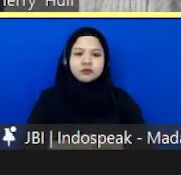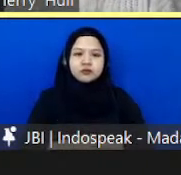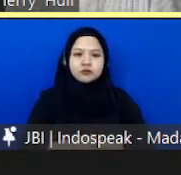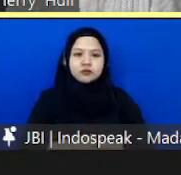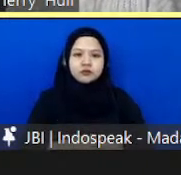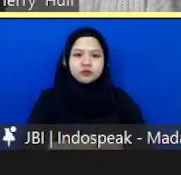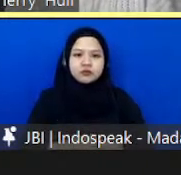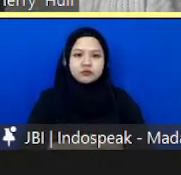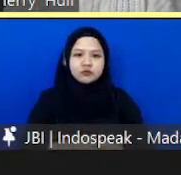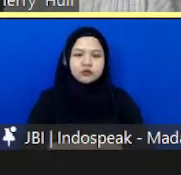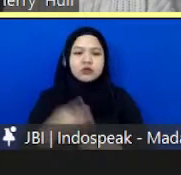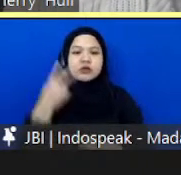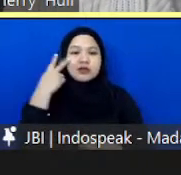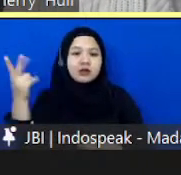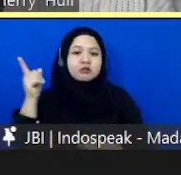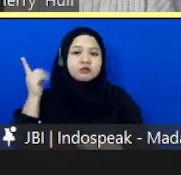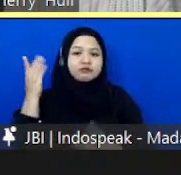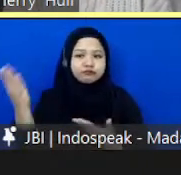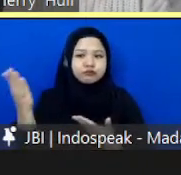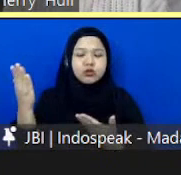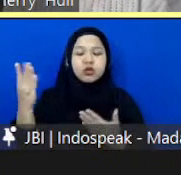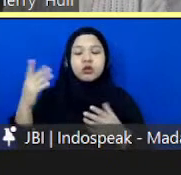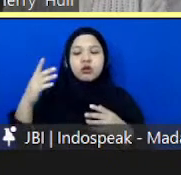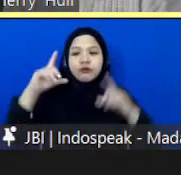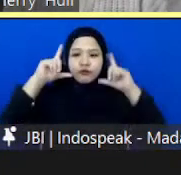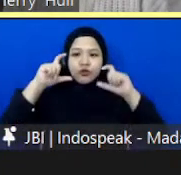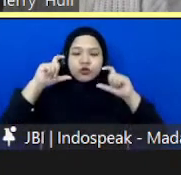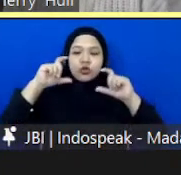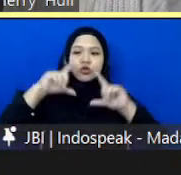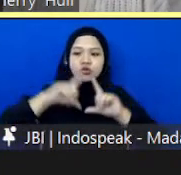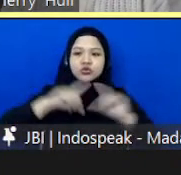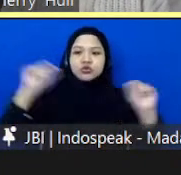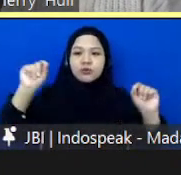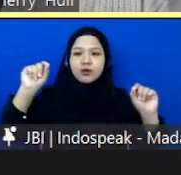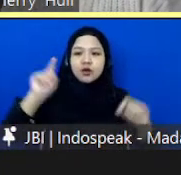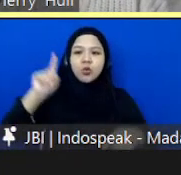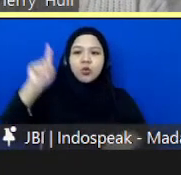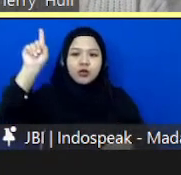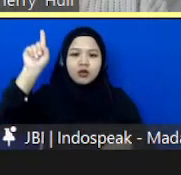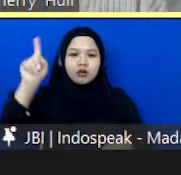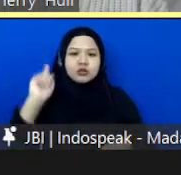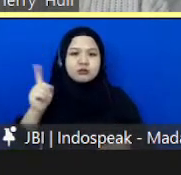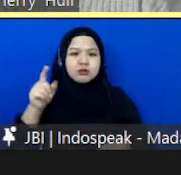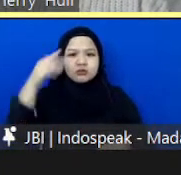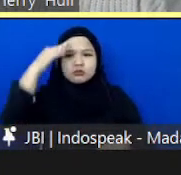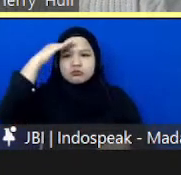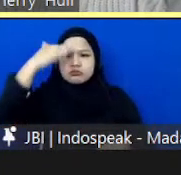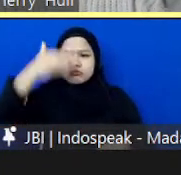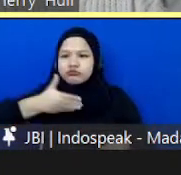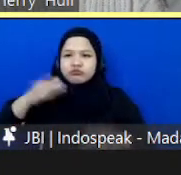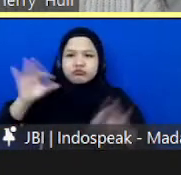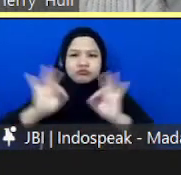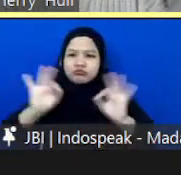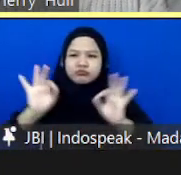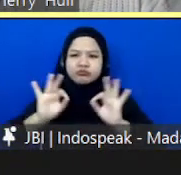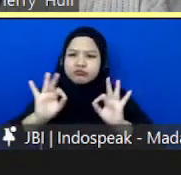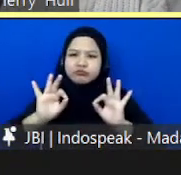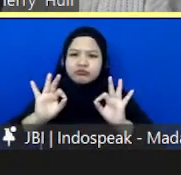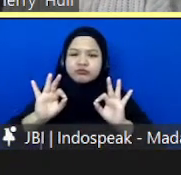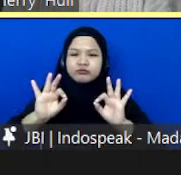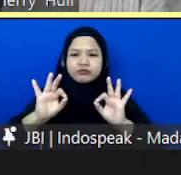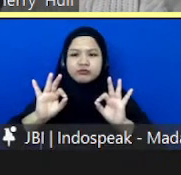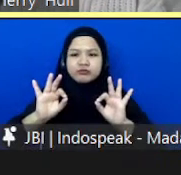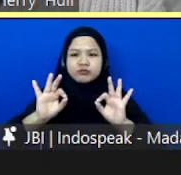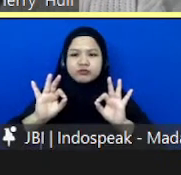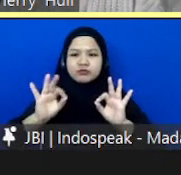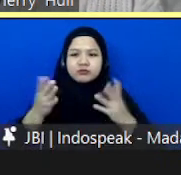North Sumatra photo disturbing because nobody's wearing face masks and they're